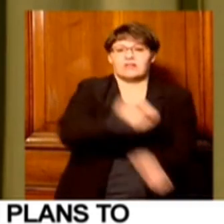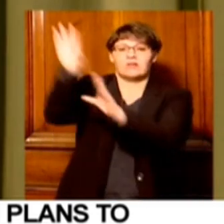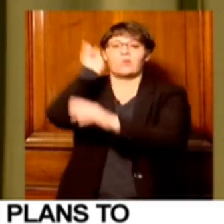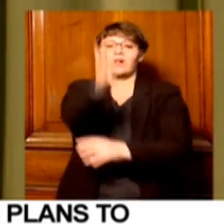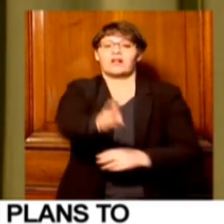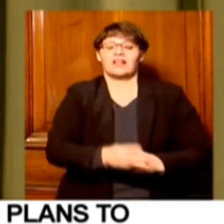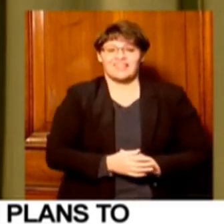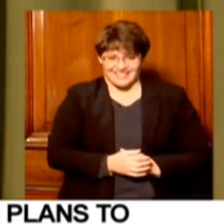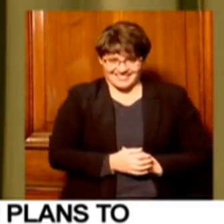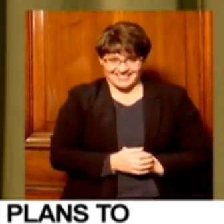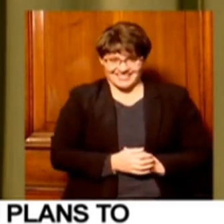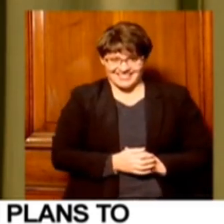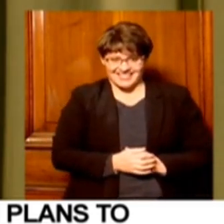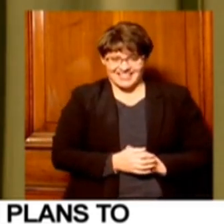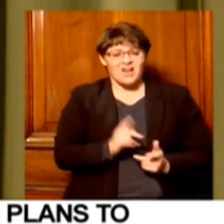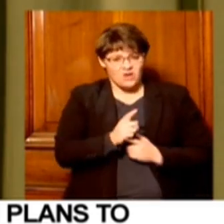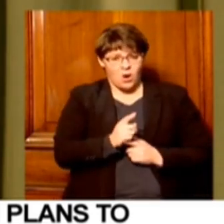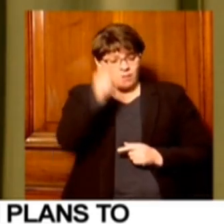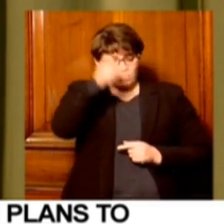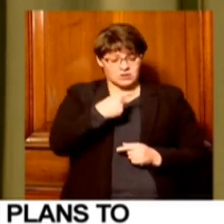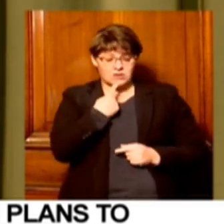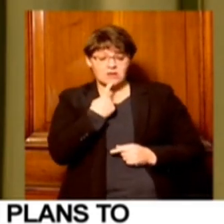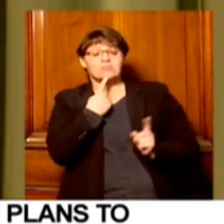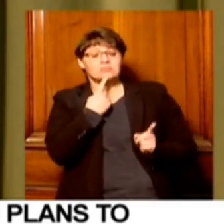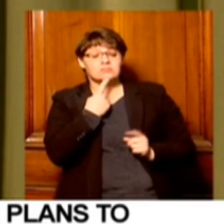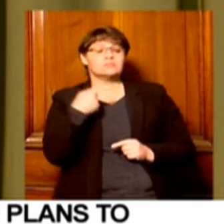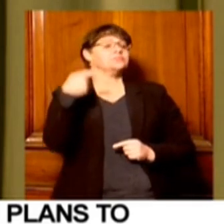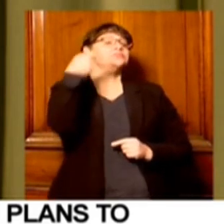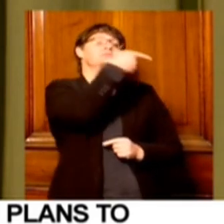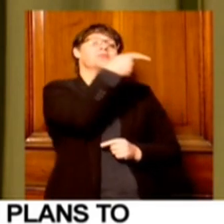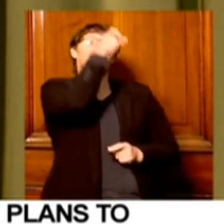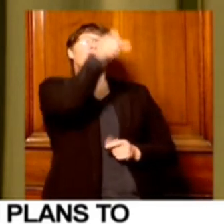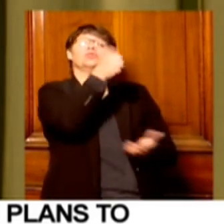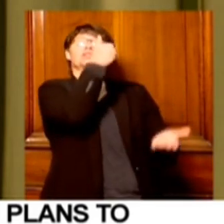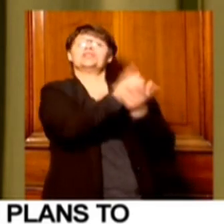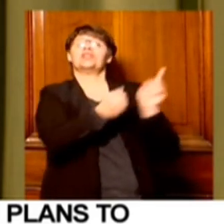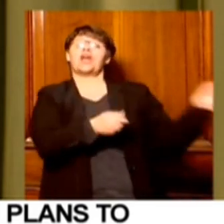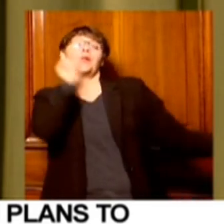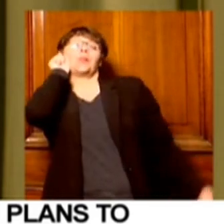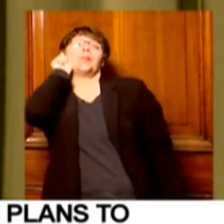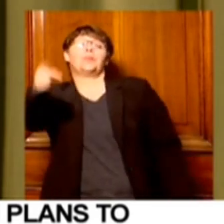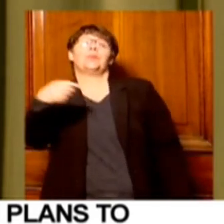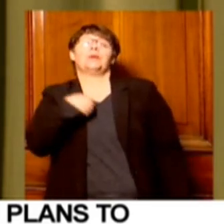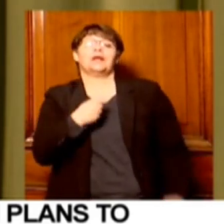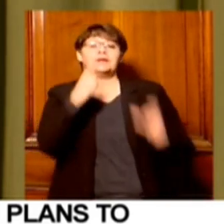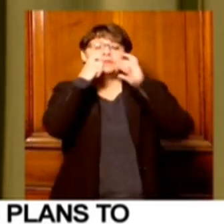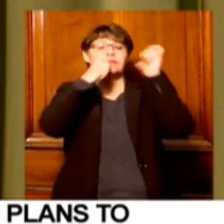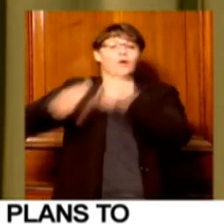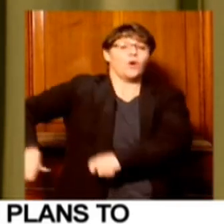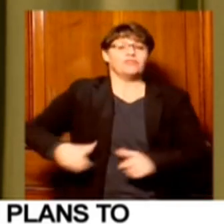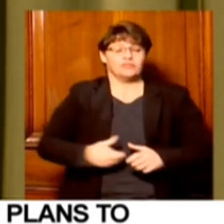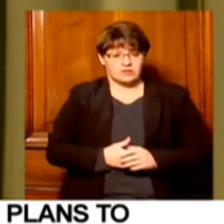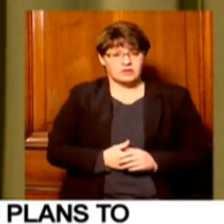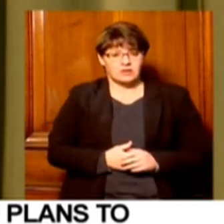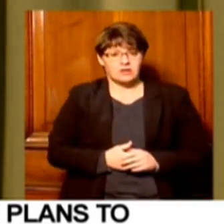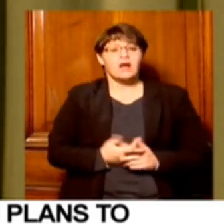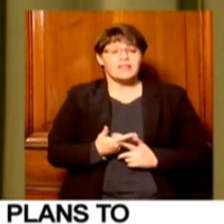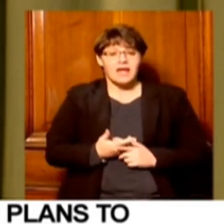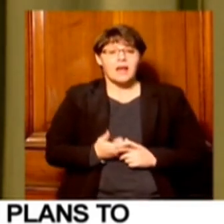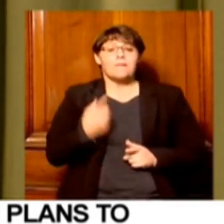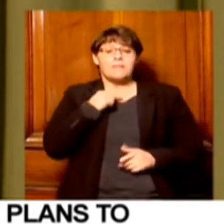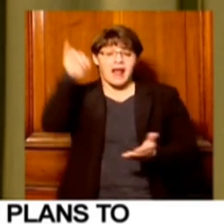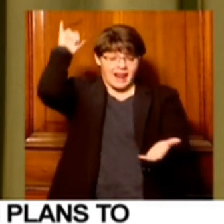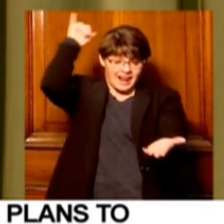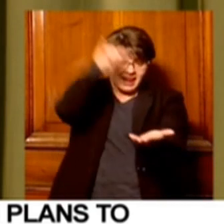is for an air host to tell the captain that you disobeyed and you took off the mask, and you know police will be waiting for you